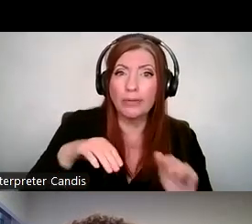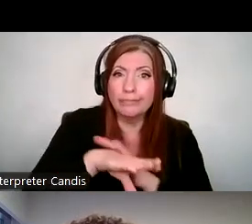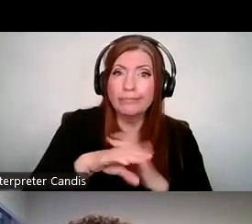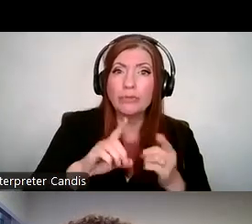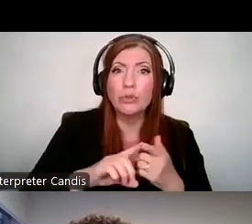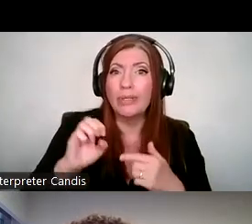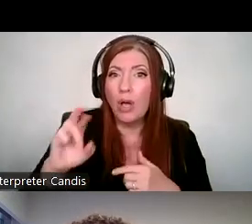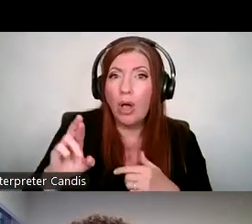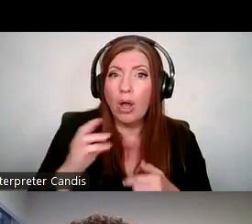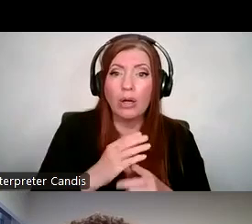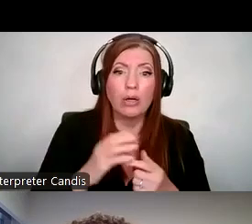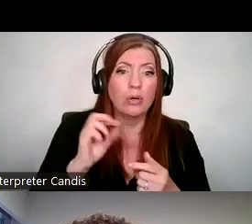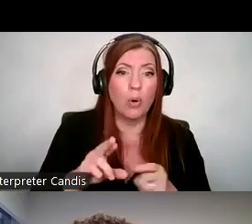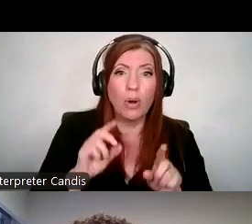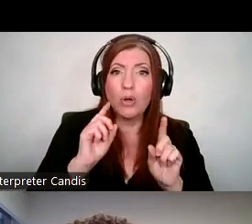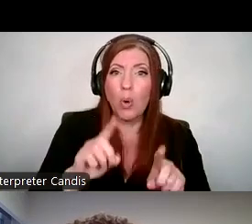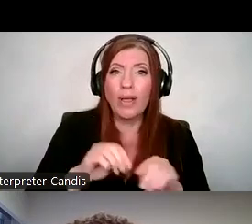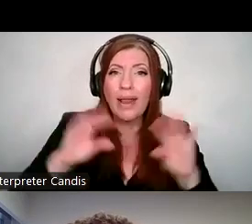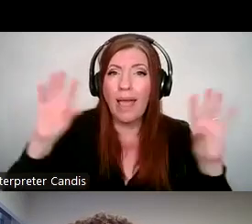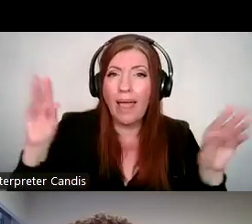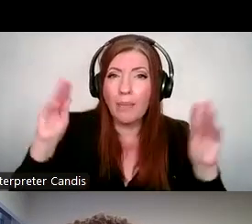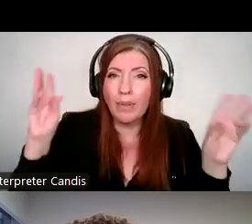or just going in an ambulance, and then